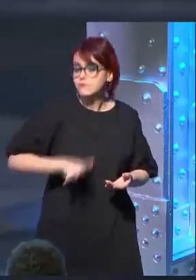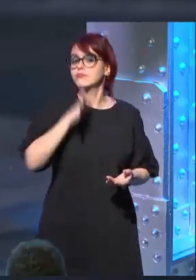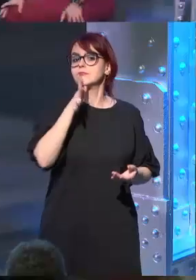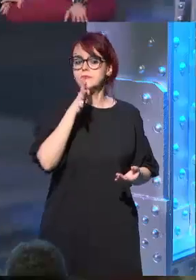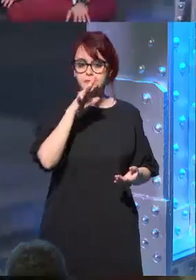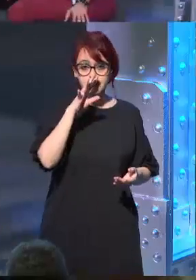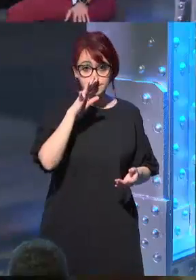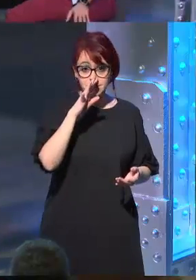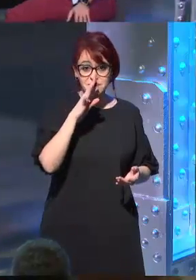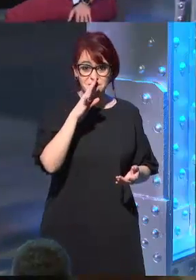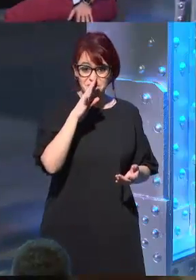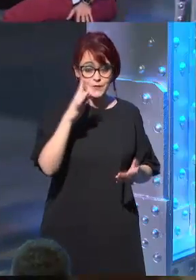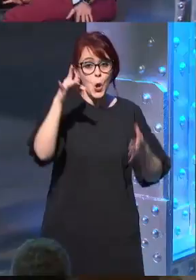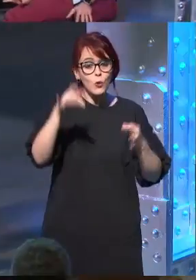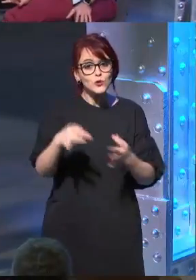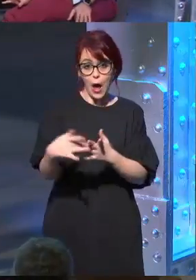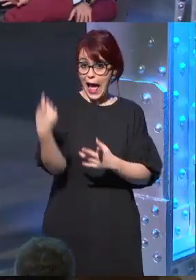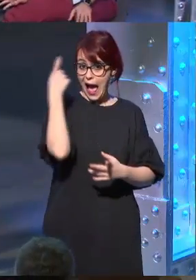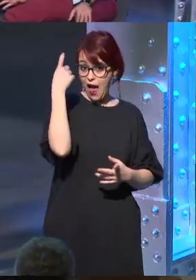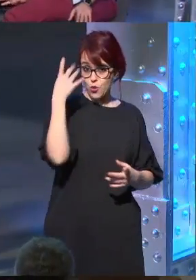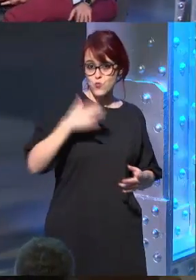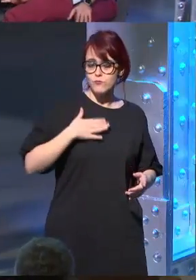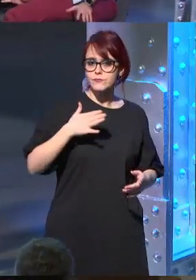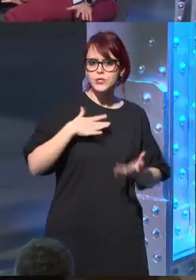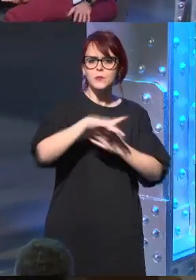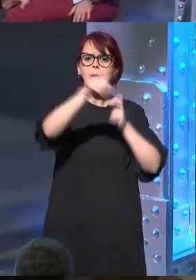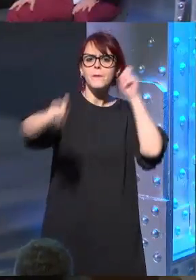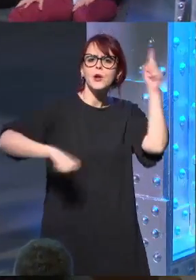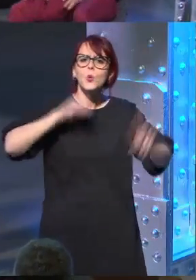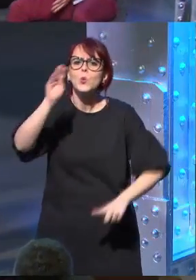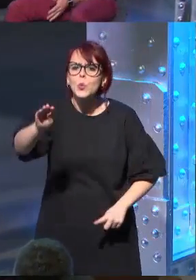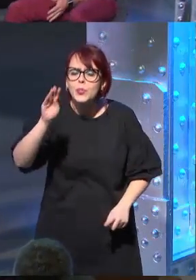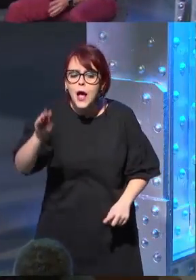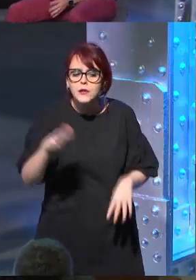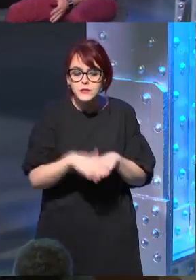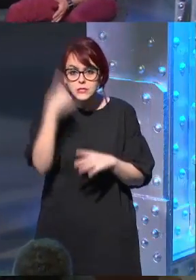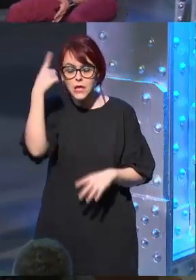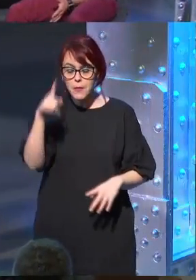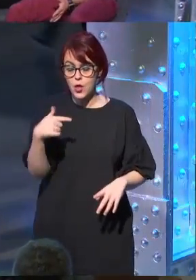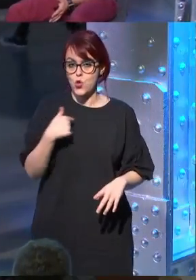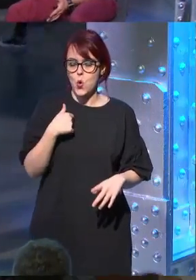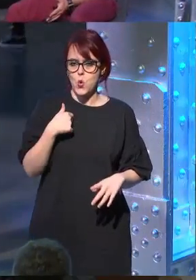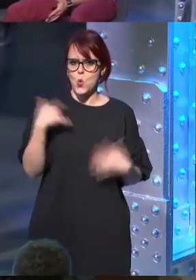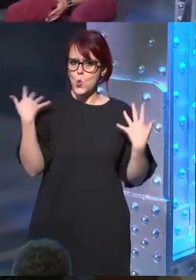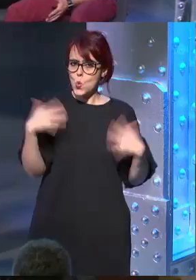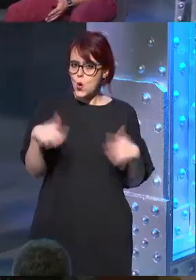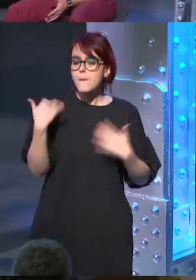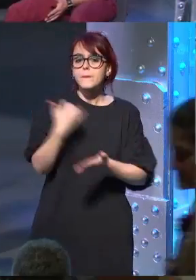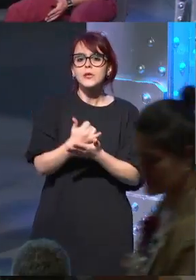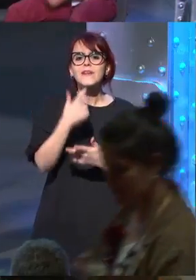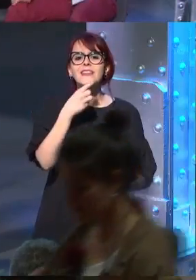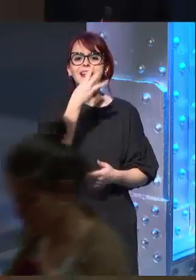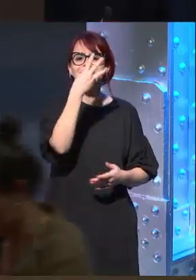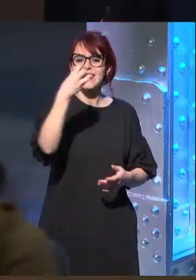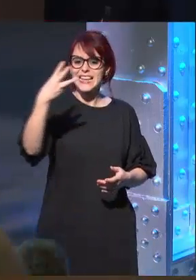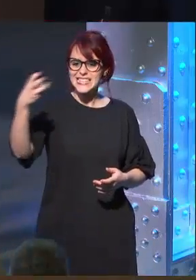give plenty of personal information. I ask my students,